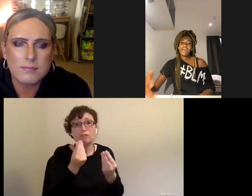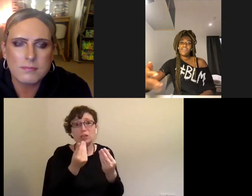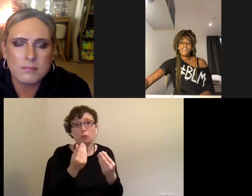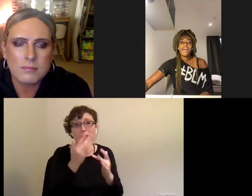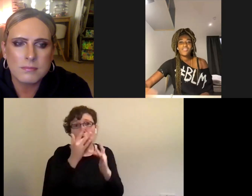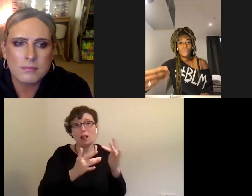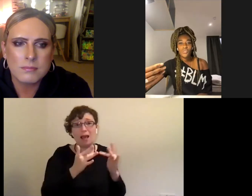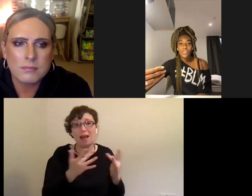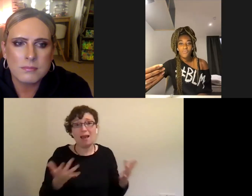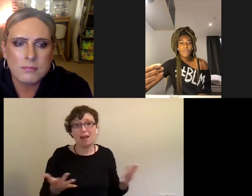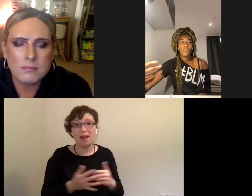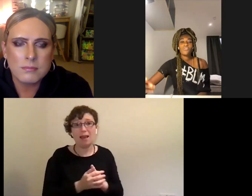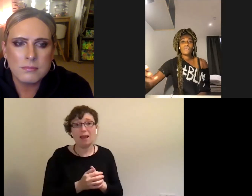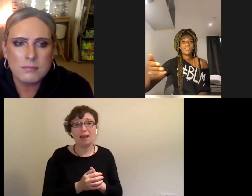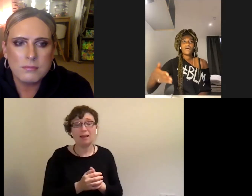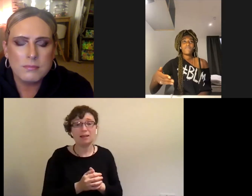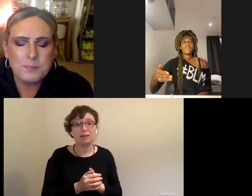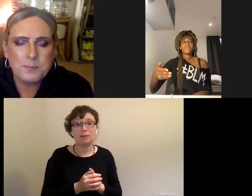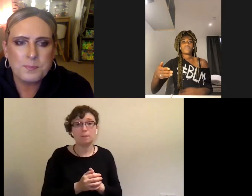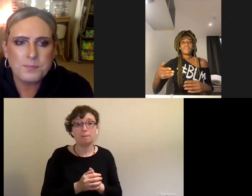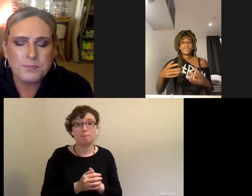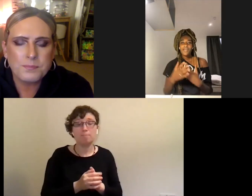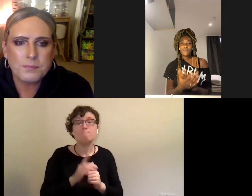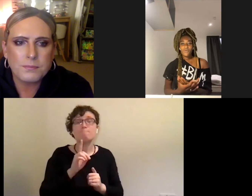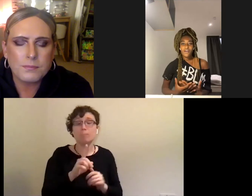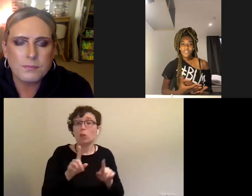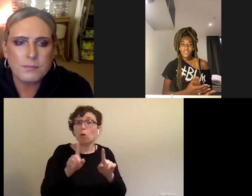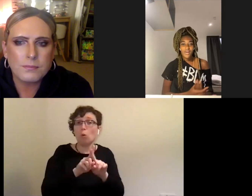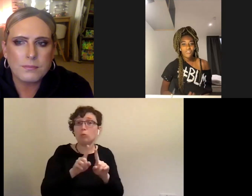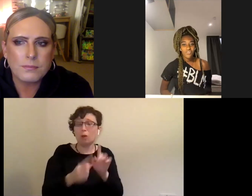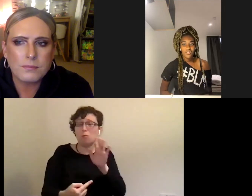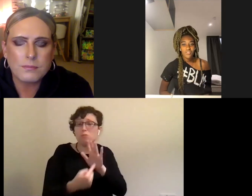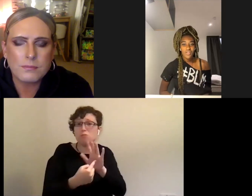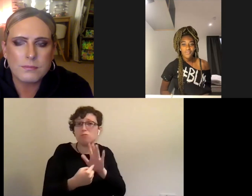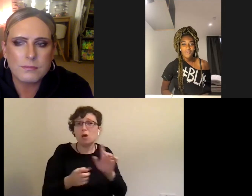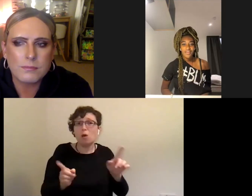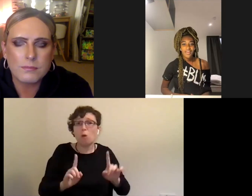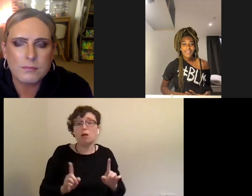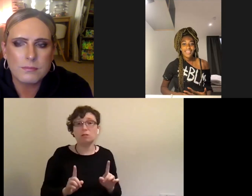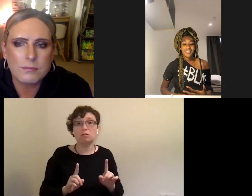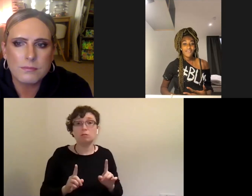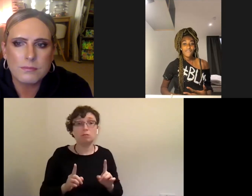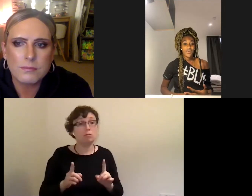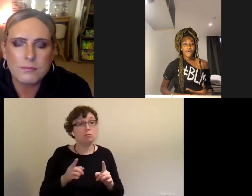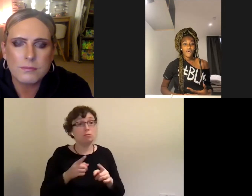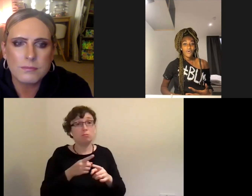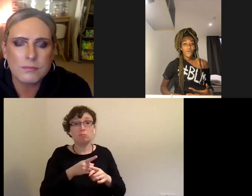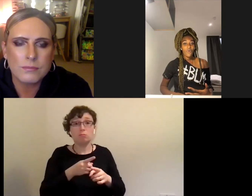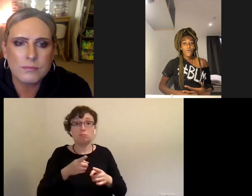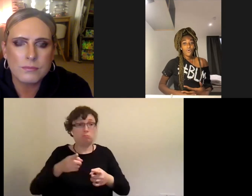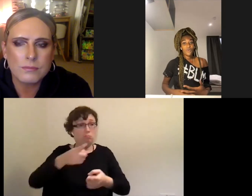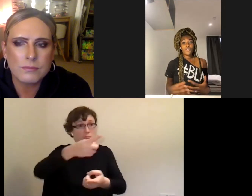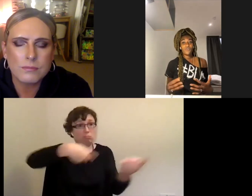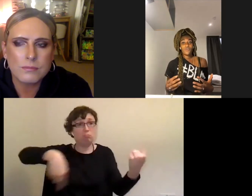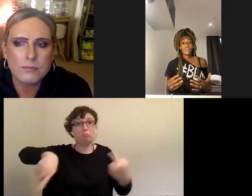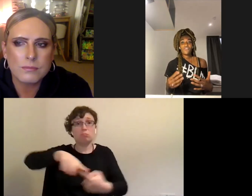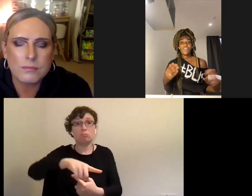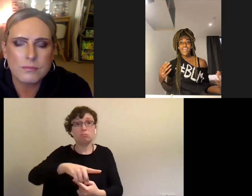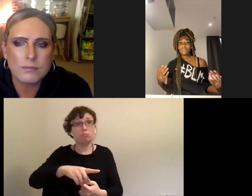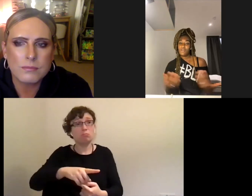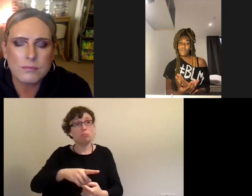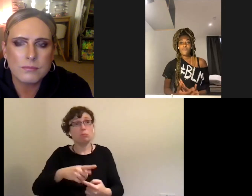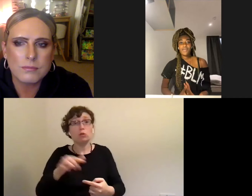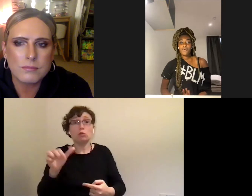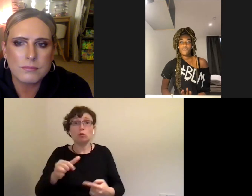flip side of that is also that we want you to be able to ask us questions. You don't need to feel awkward or